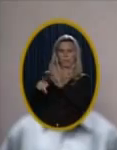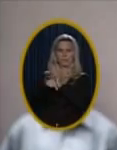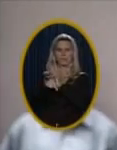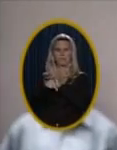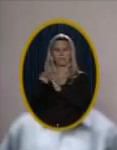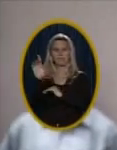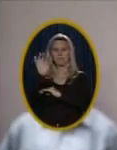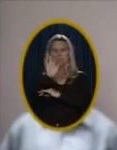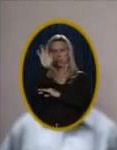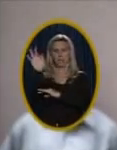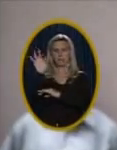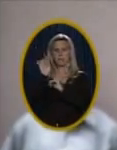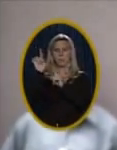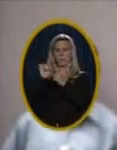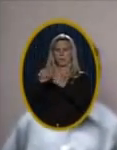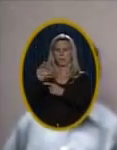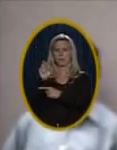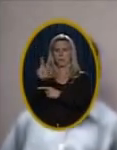program and going on to Mars?